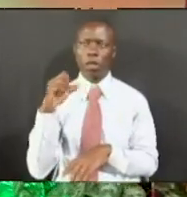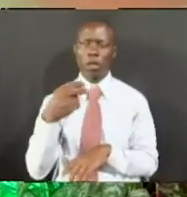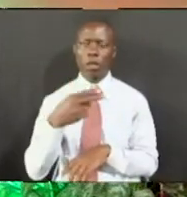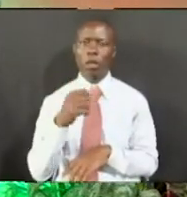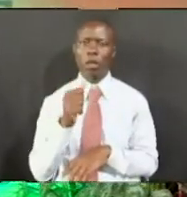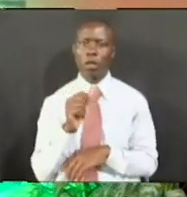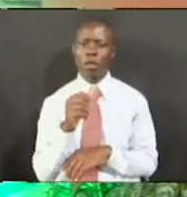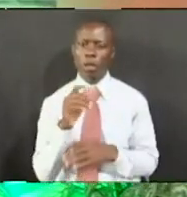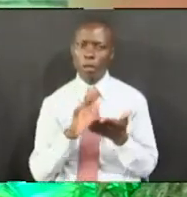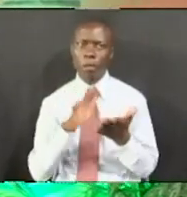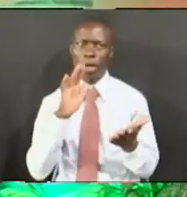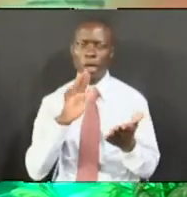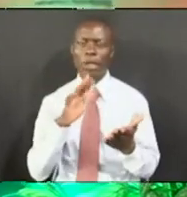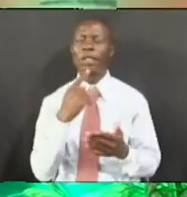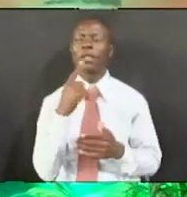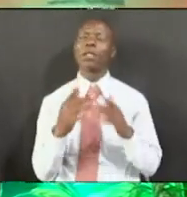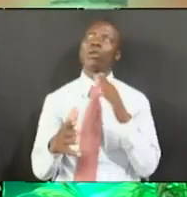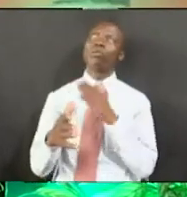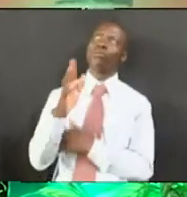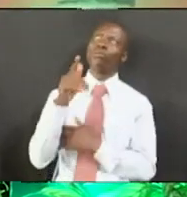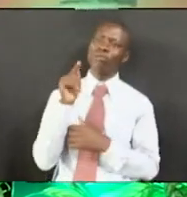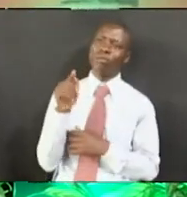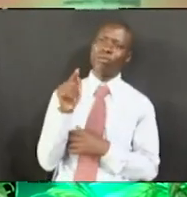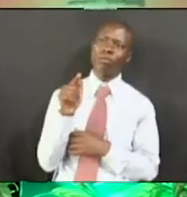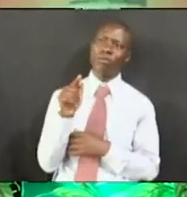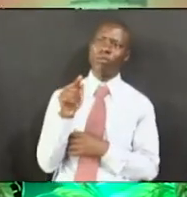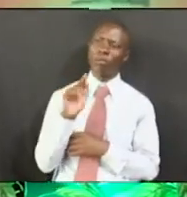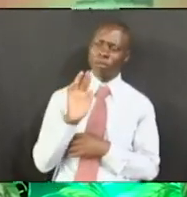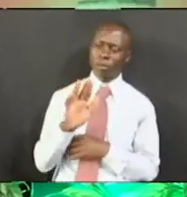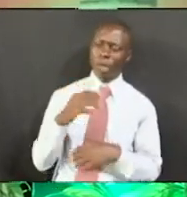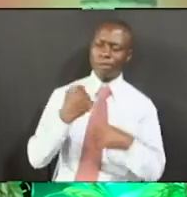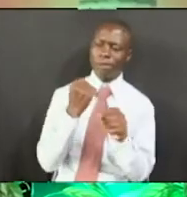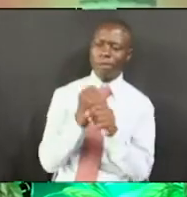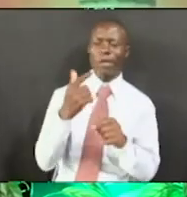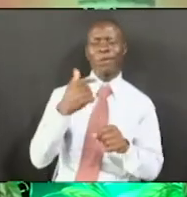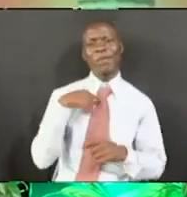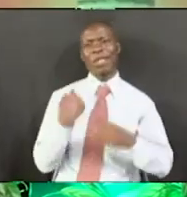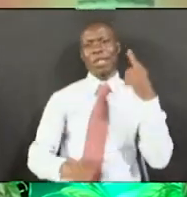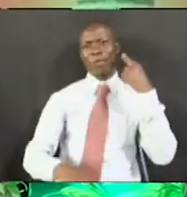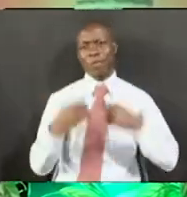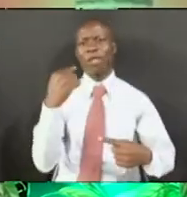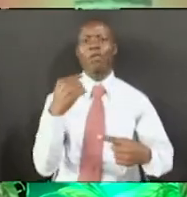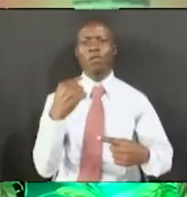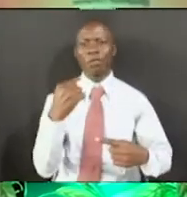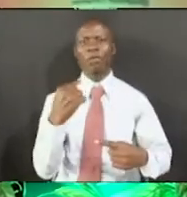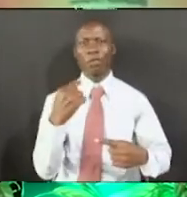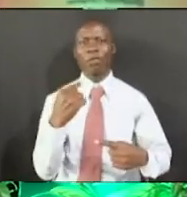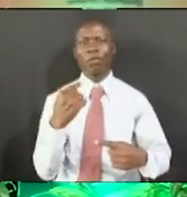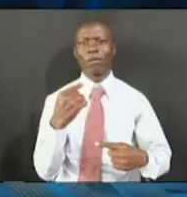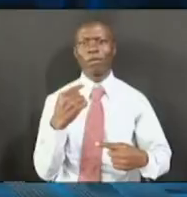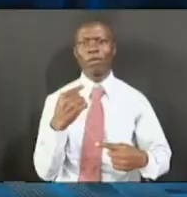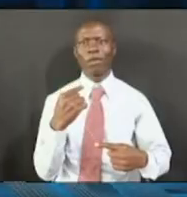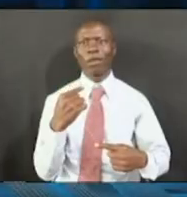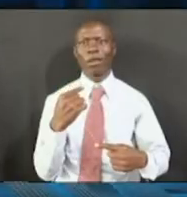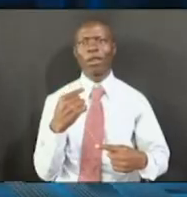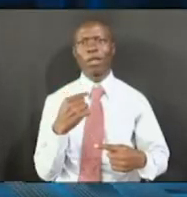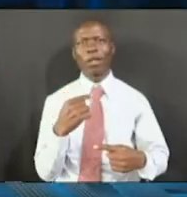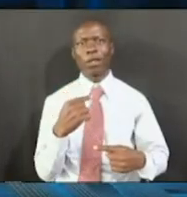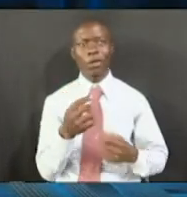prays and he says, God, make me a champion. Are you with